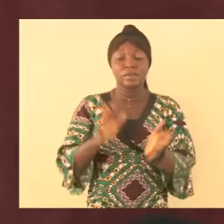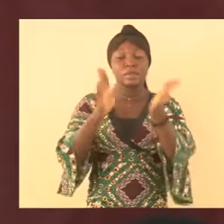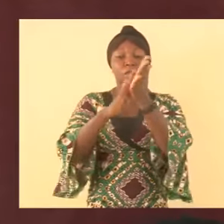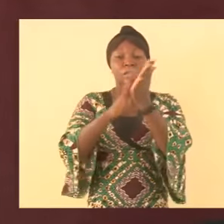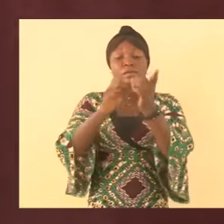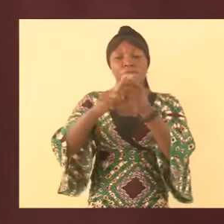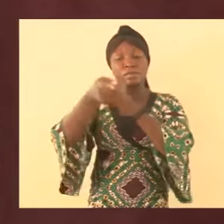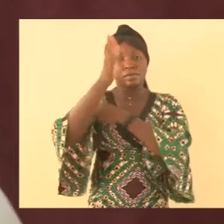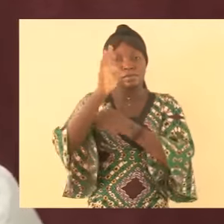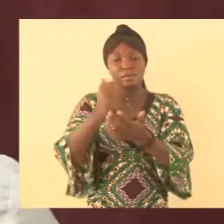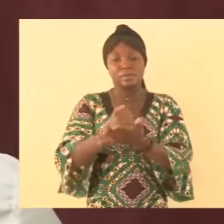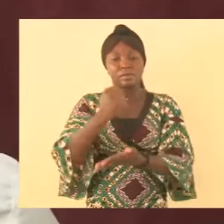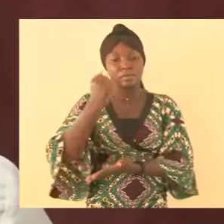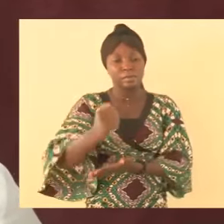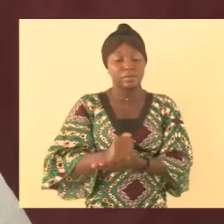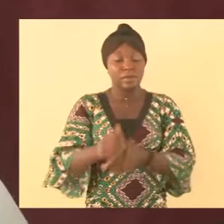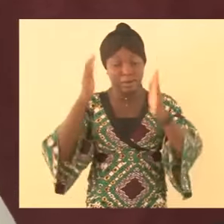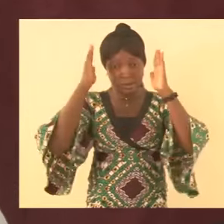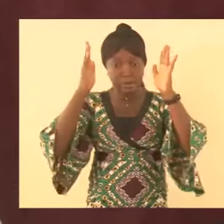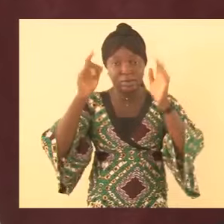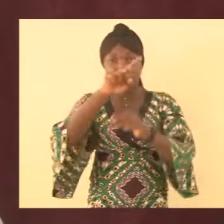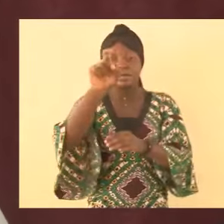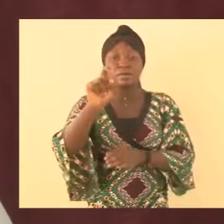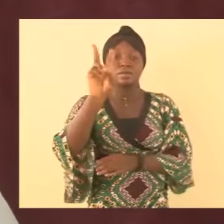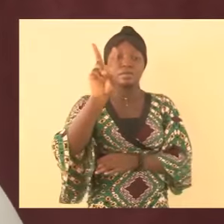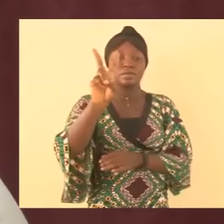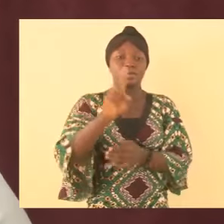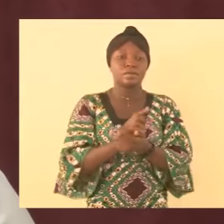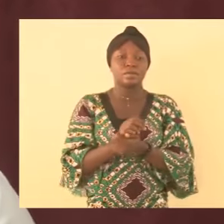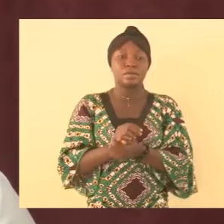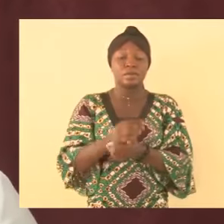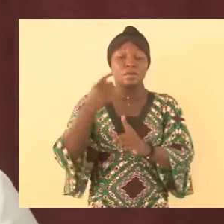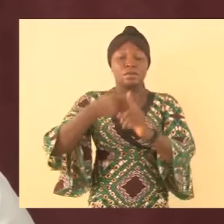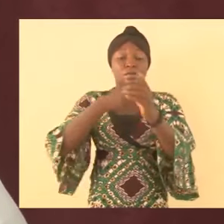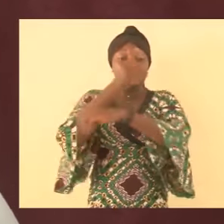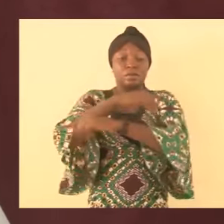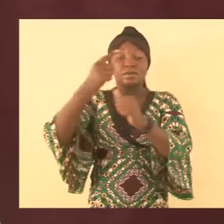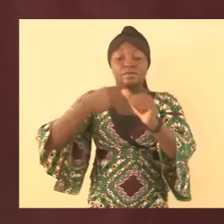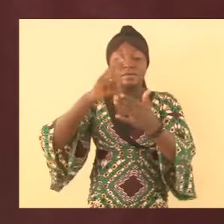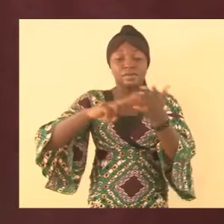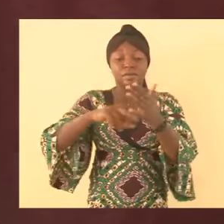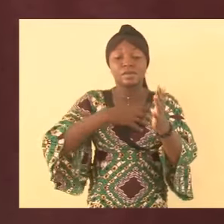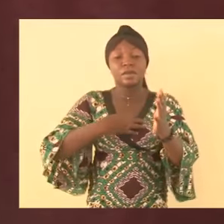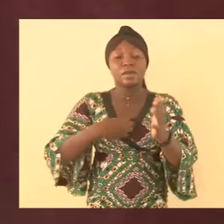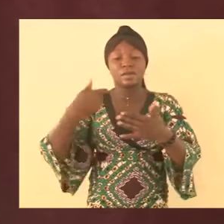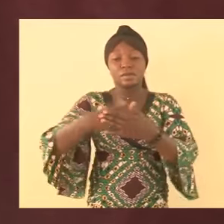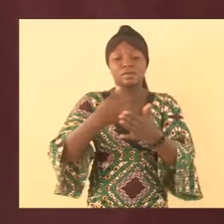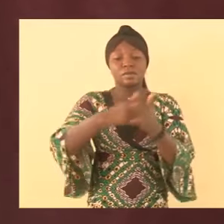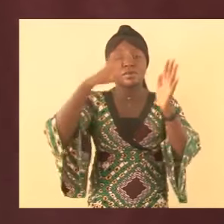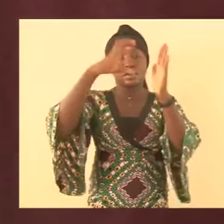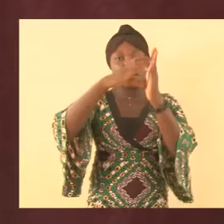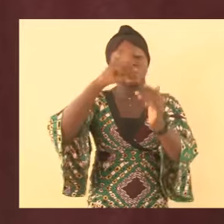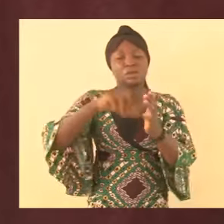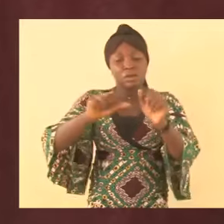Glory to God forevermore. I'd like to attempt question two. From today's first reading and gospel passage, what